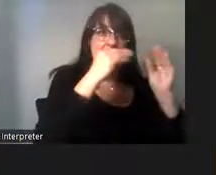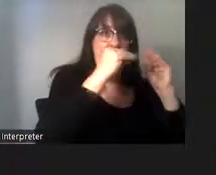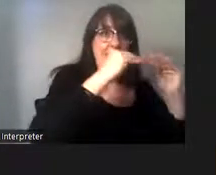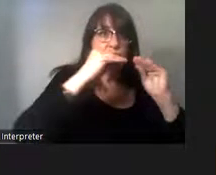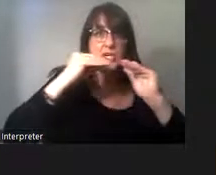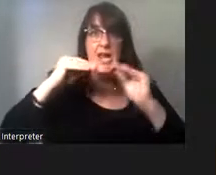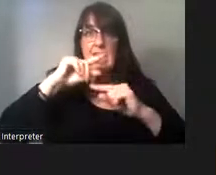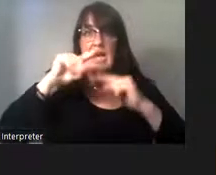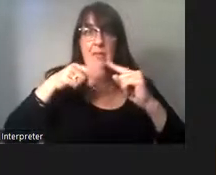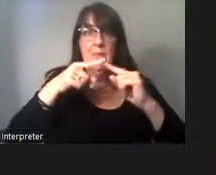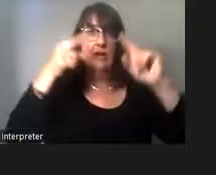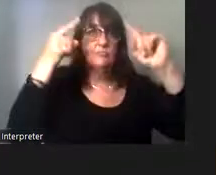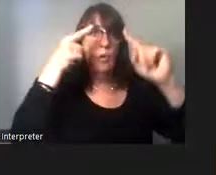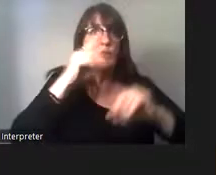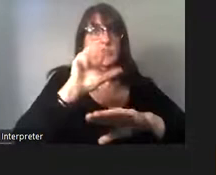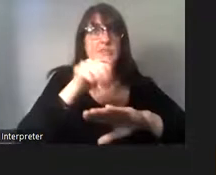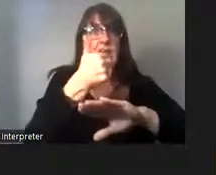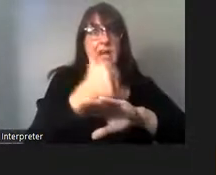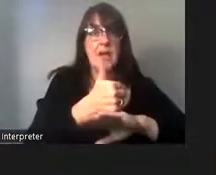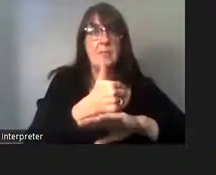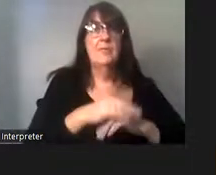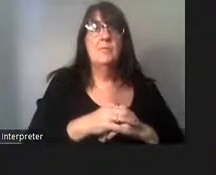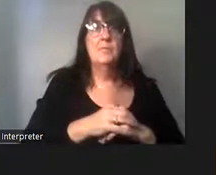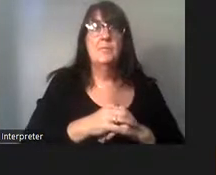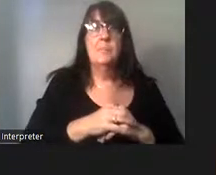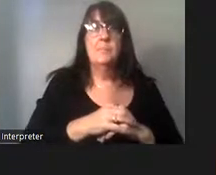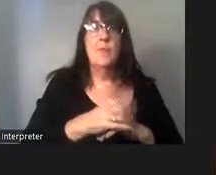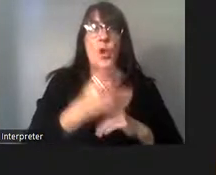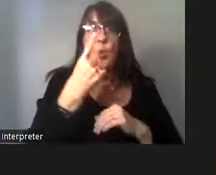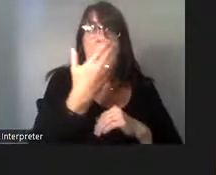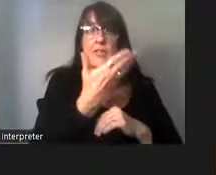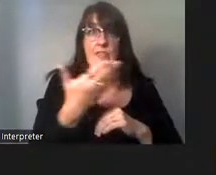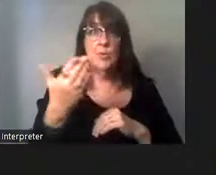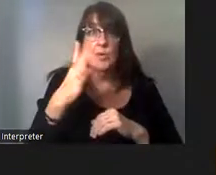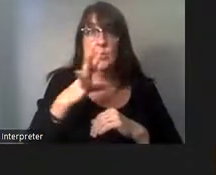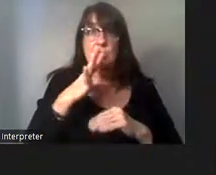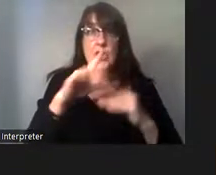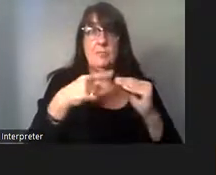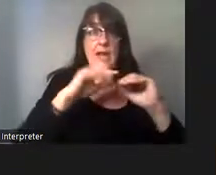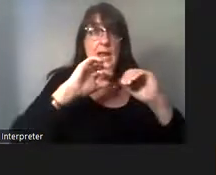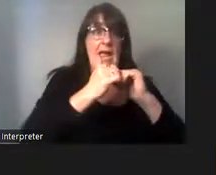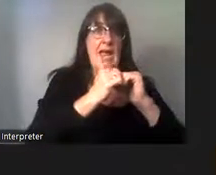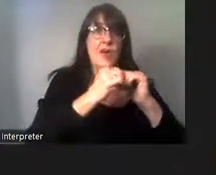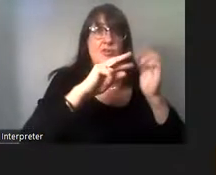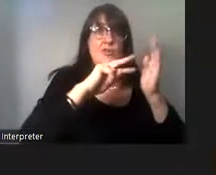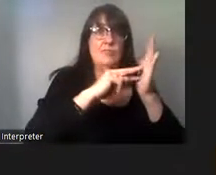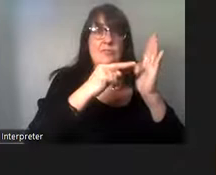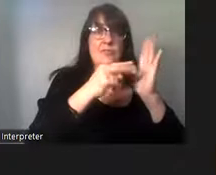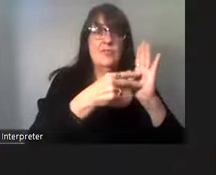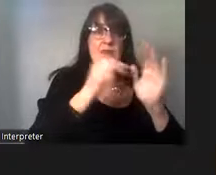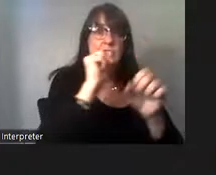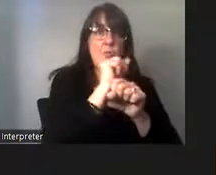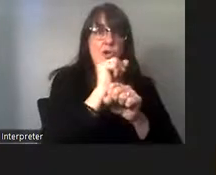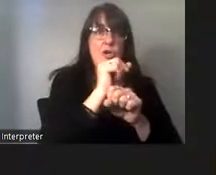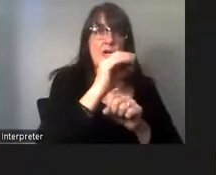about acquisition. And Jeff, I think one thing we'll want to talk about is how we define the acquisition workforce. And